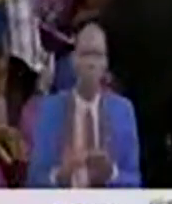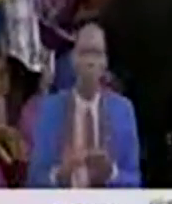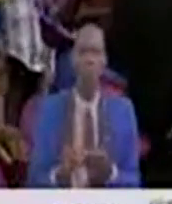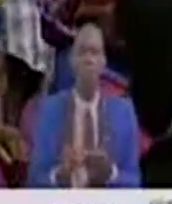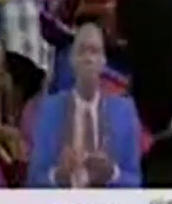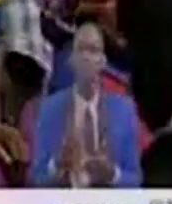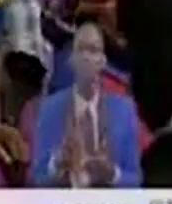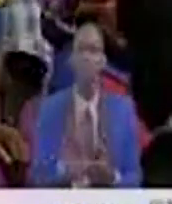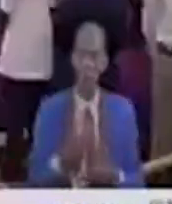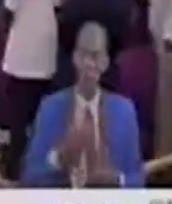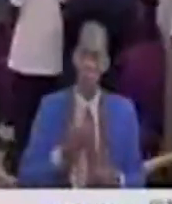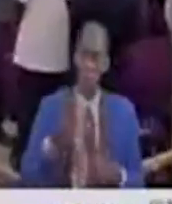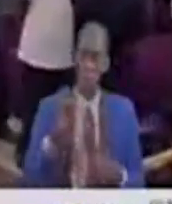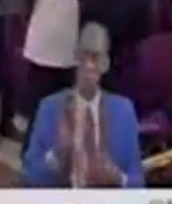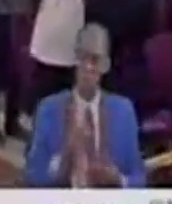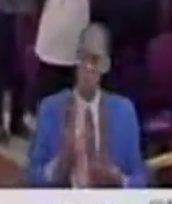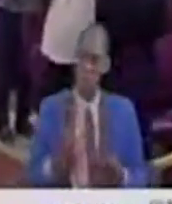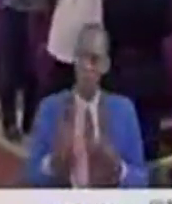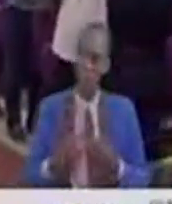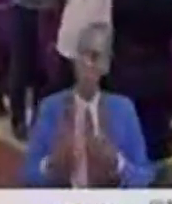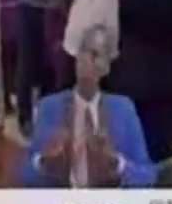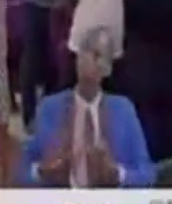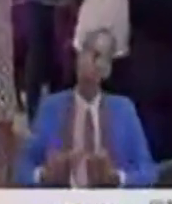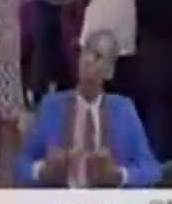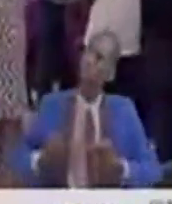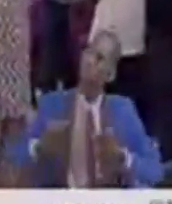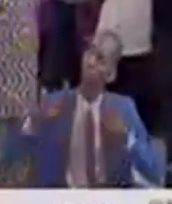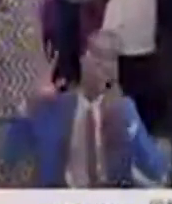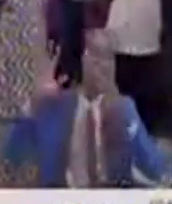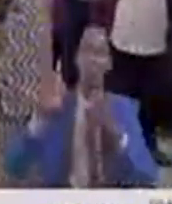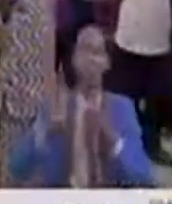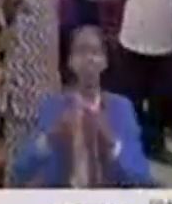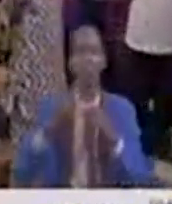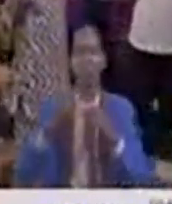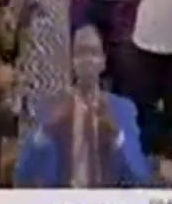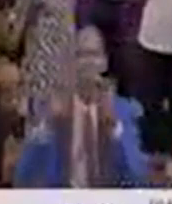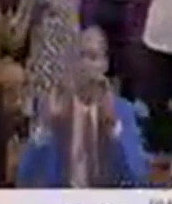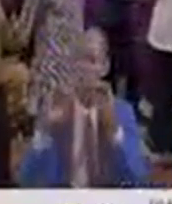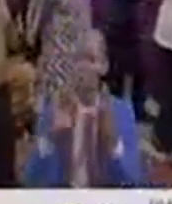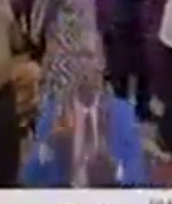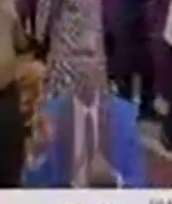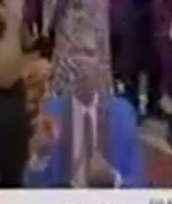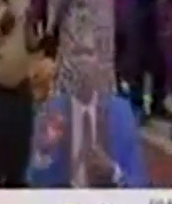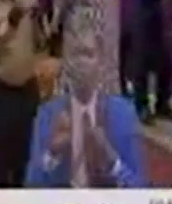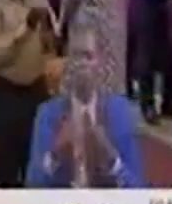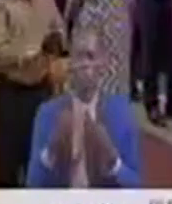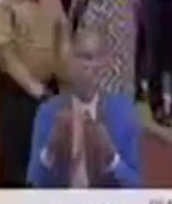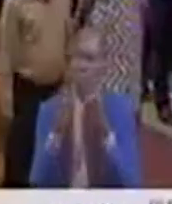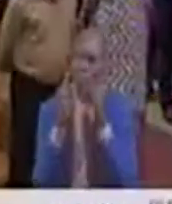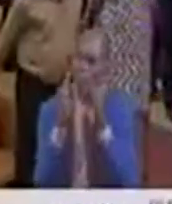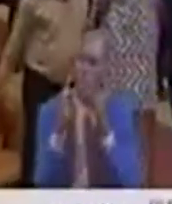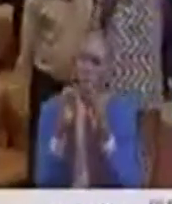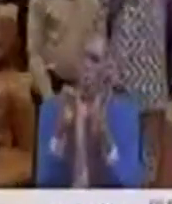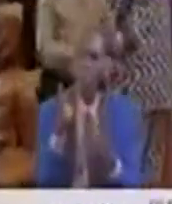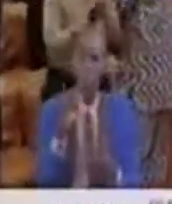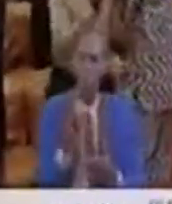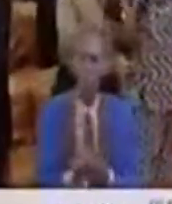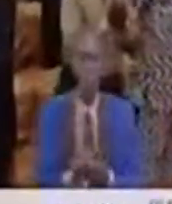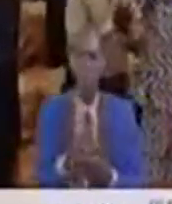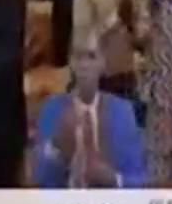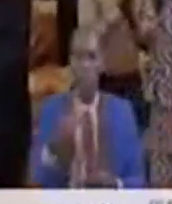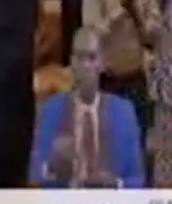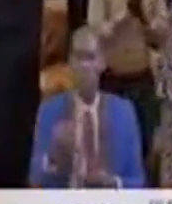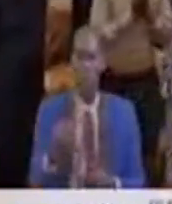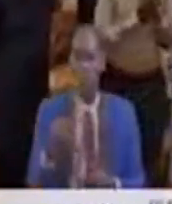the teaching. I want to yield to the instruction, so that he will do it with